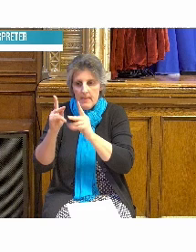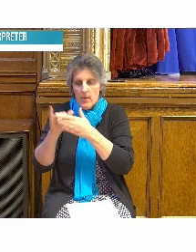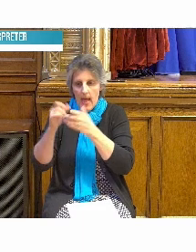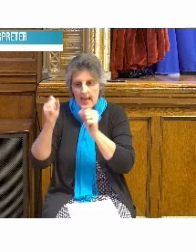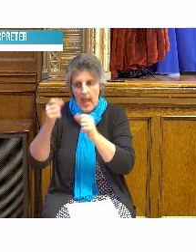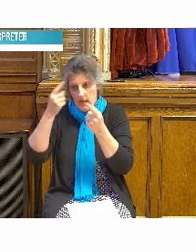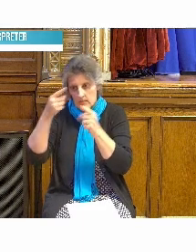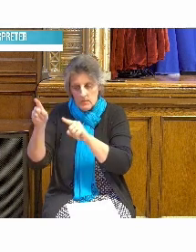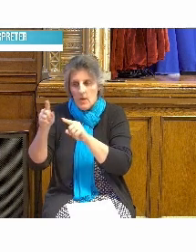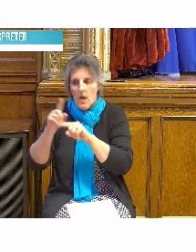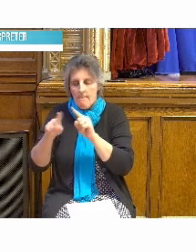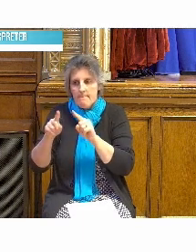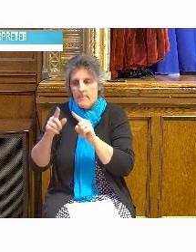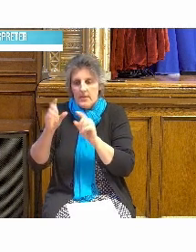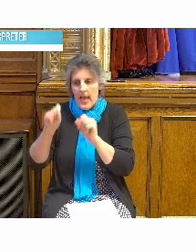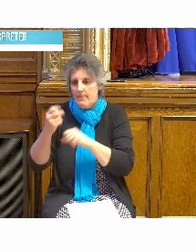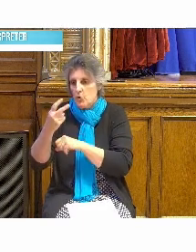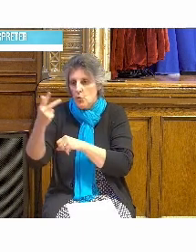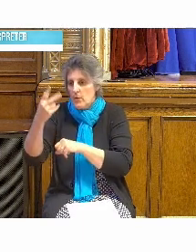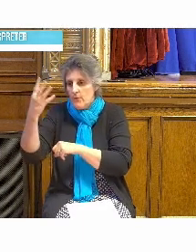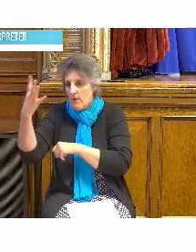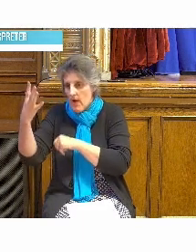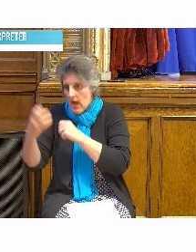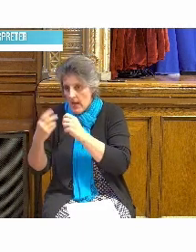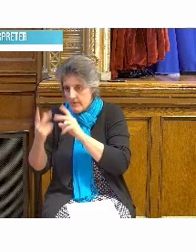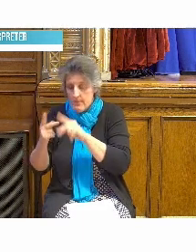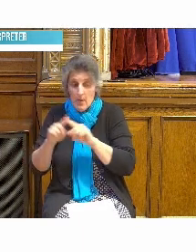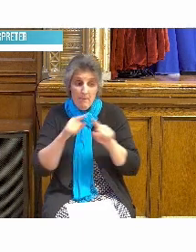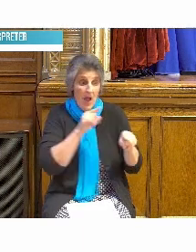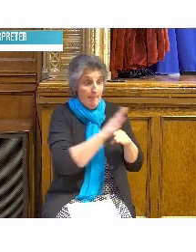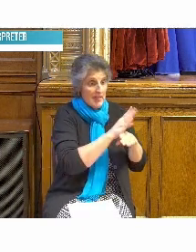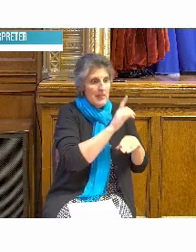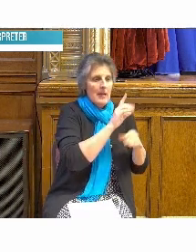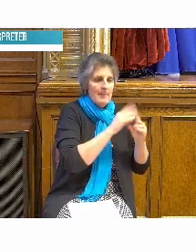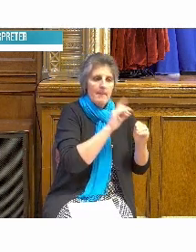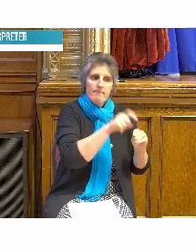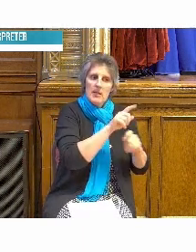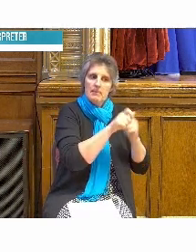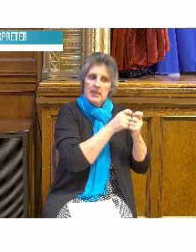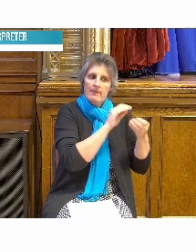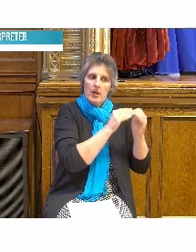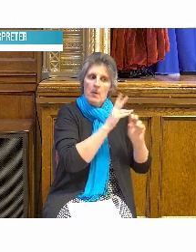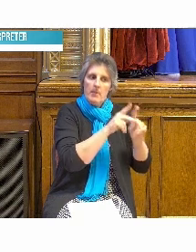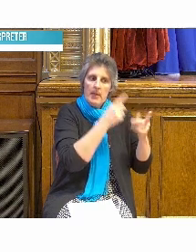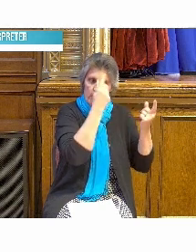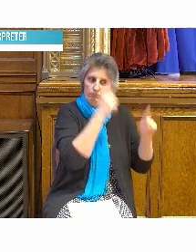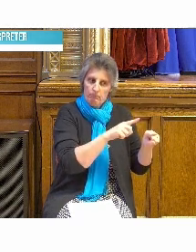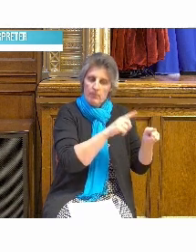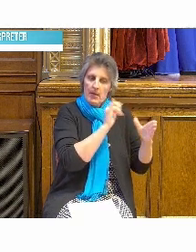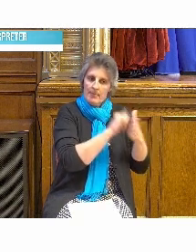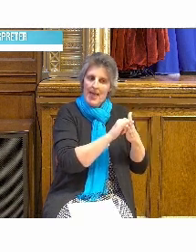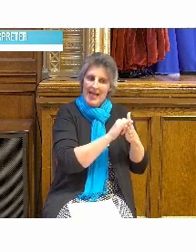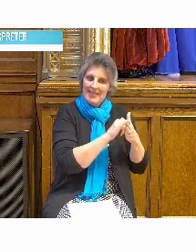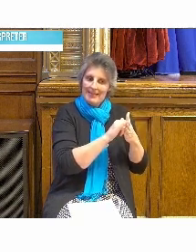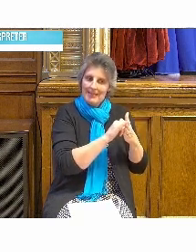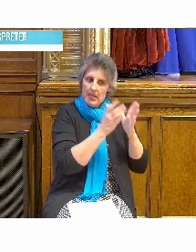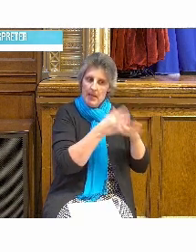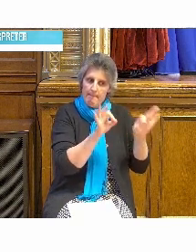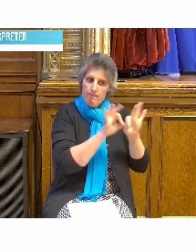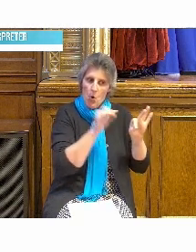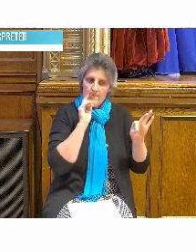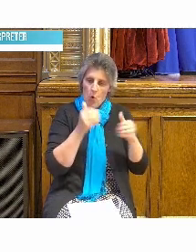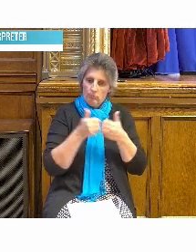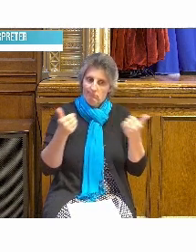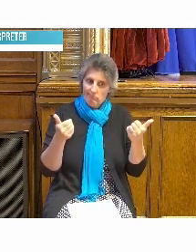there must be a quorum at business meetings. And so that becomes the crucial, it seemed to me, the determinant in one